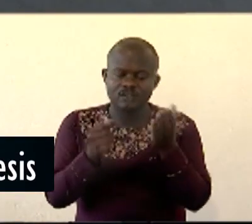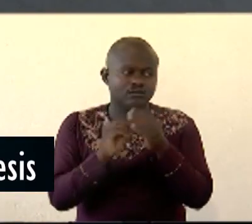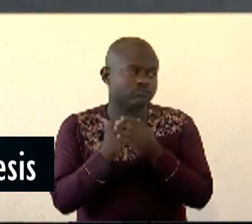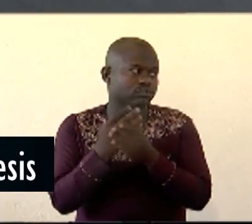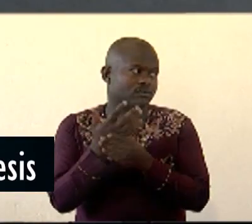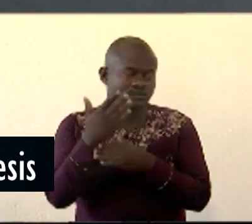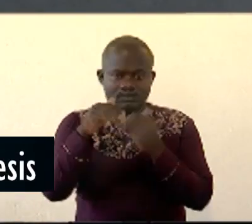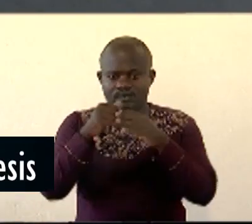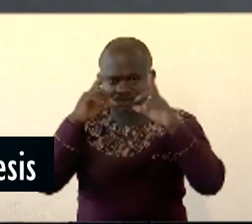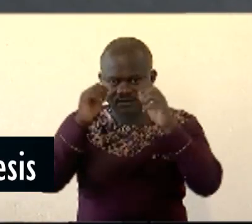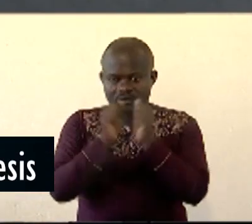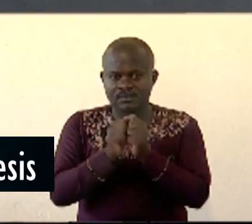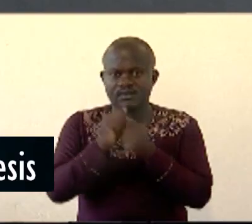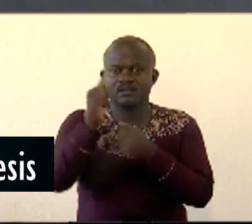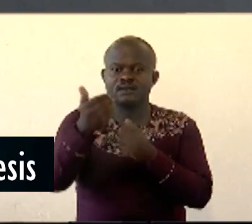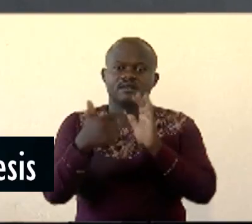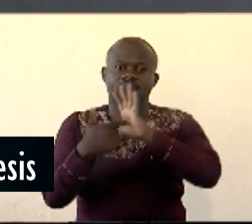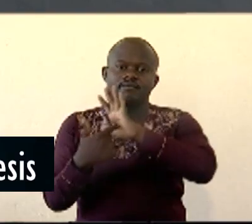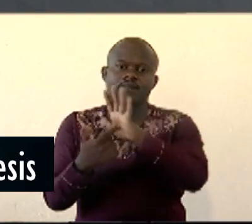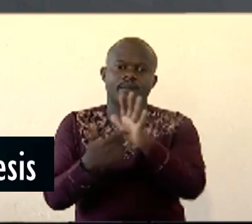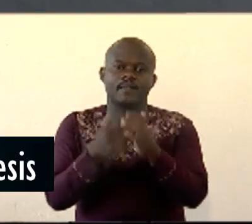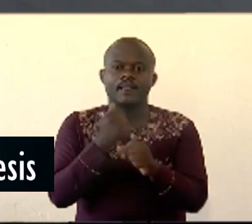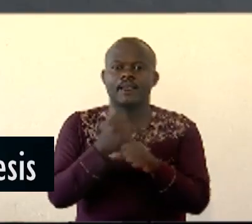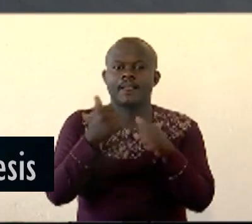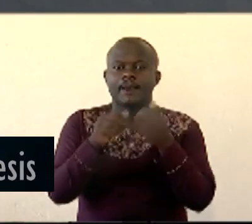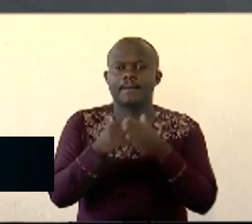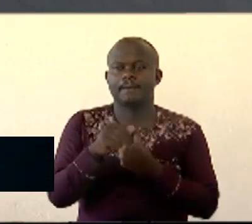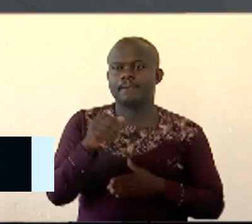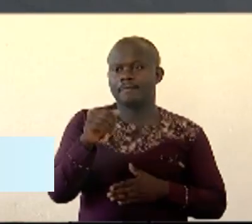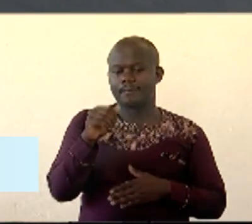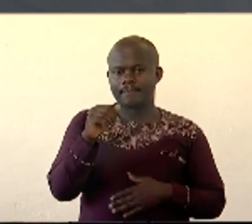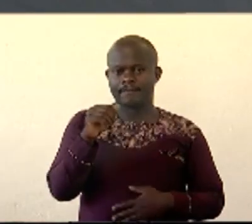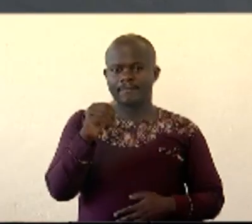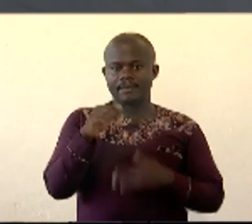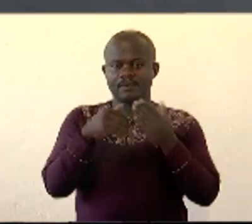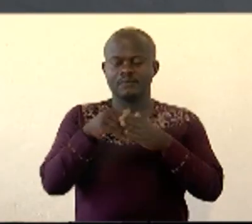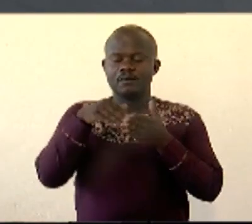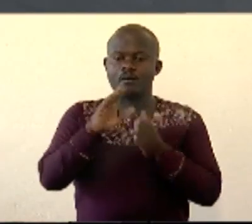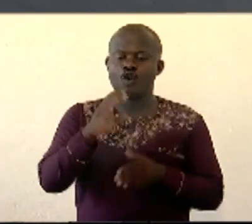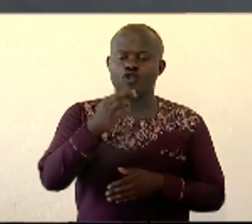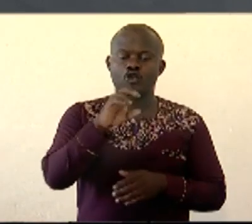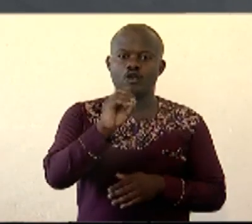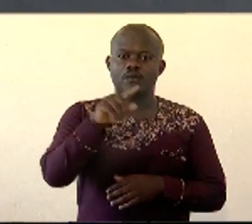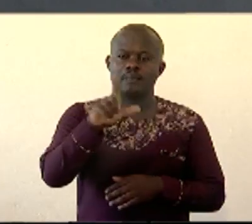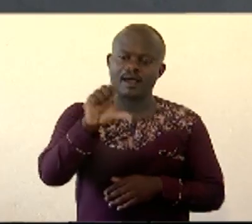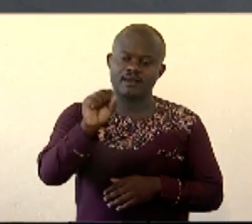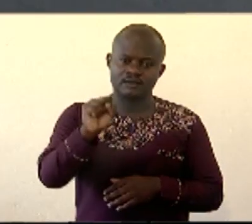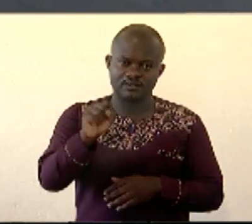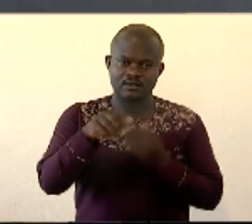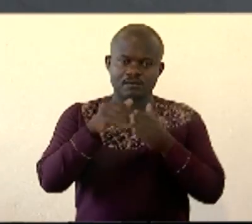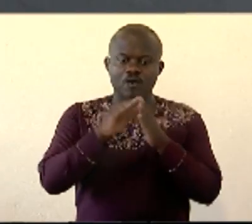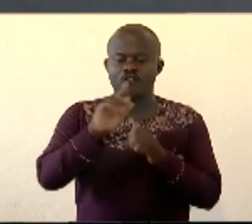photosynthesis. We say there is presence of parasite layer. And the parasite layer, more chloroplasts. More chloroplasts,